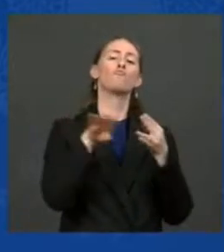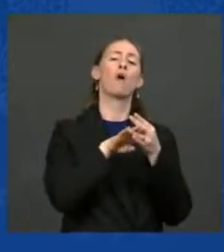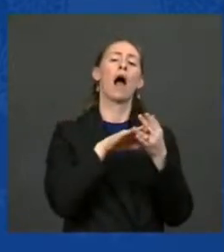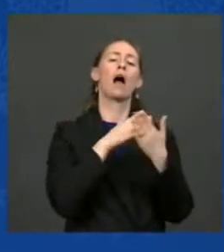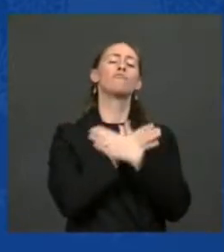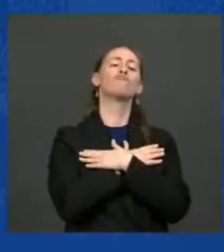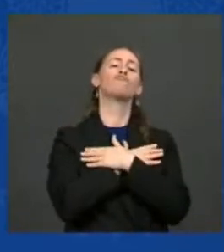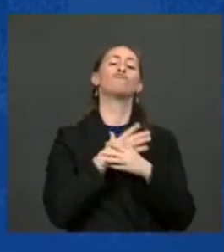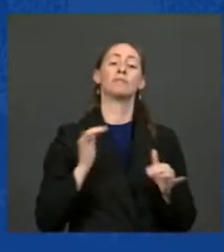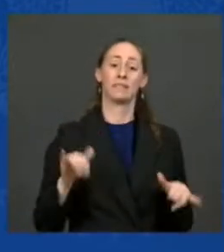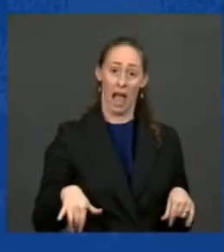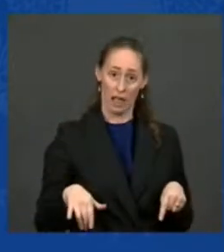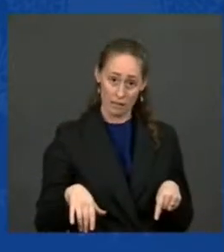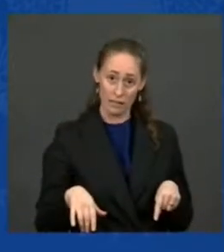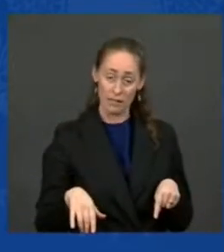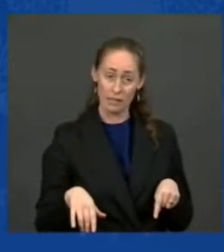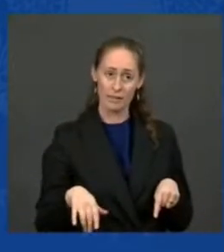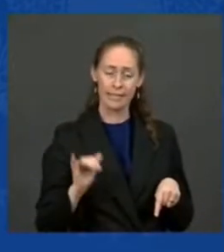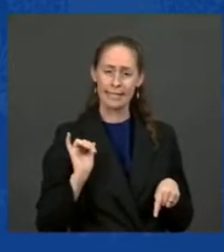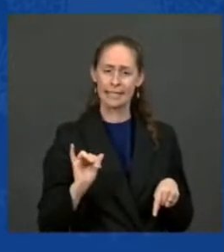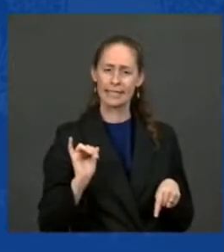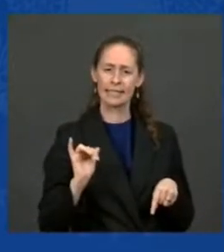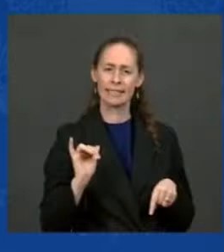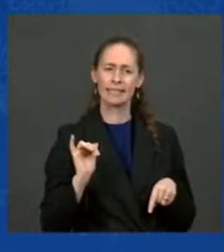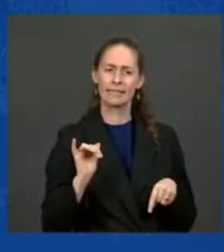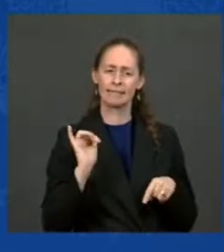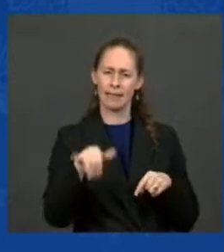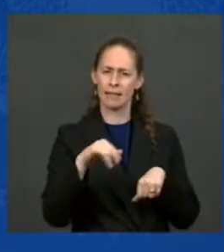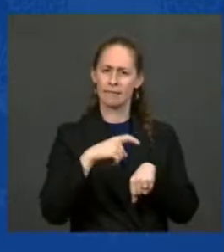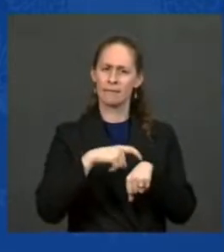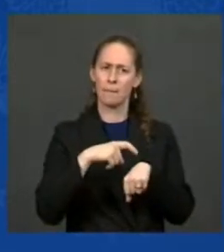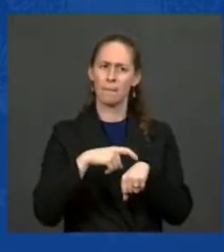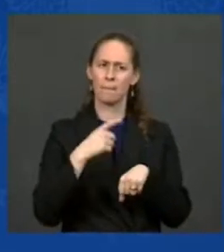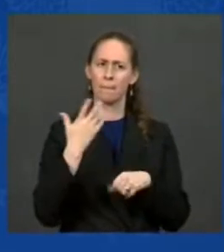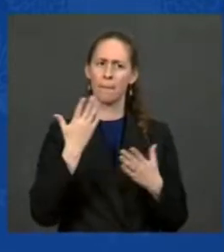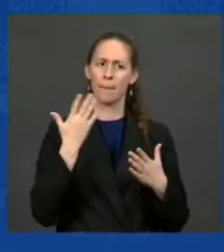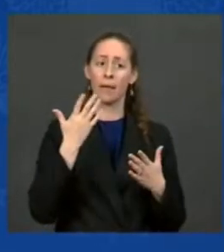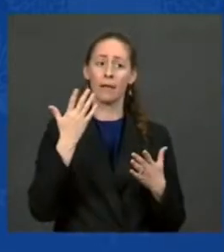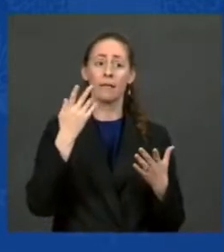is the moment that our influence diminishes.